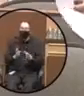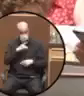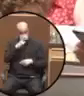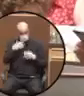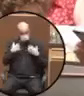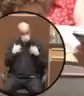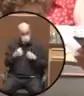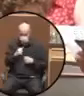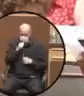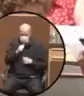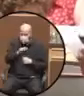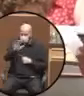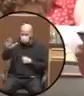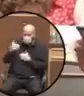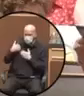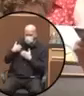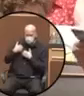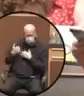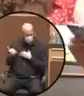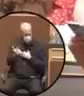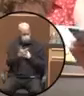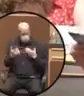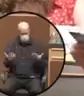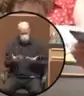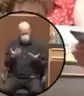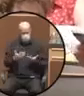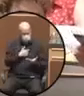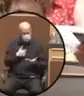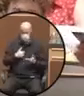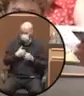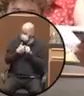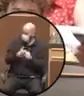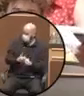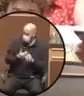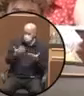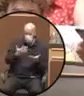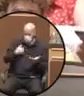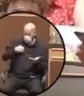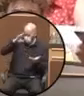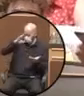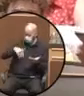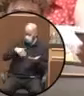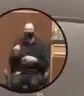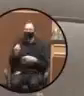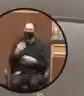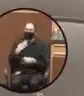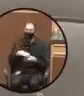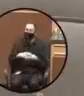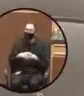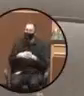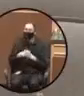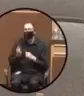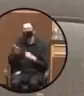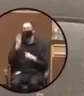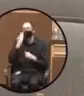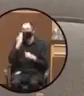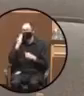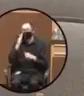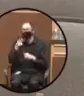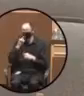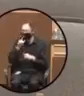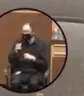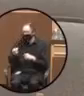deserve better. Every single one of us here are doing what we know is best for our children. I know children